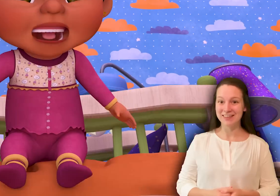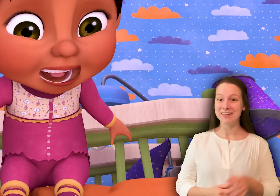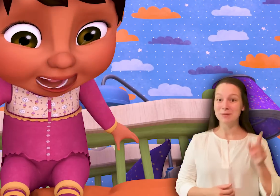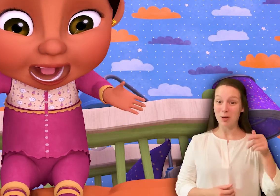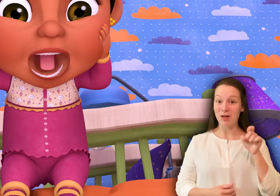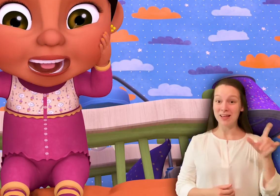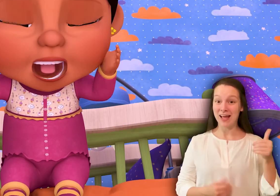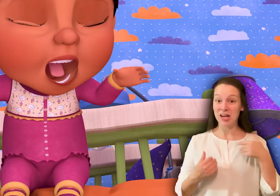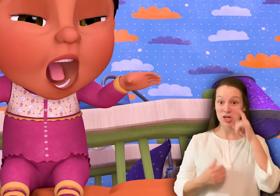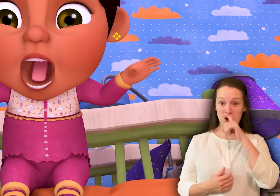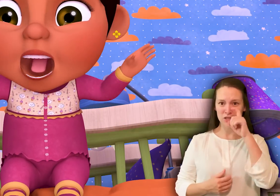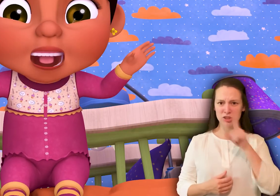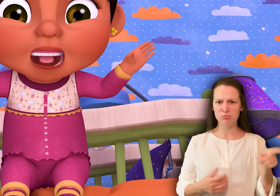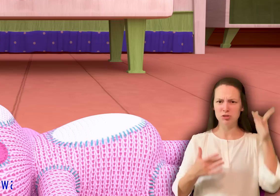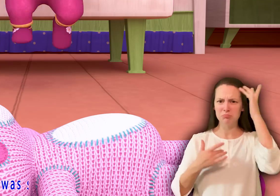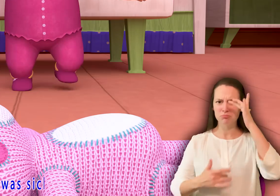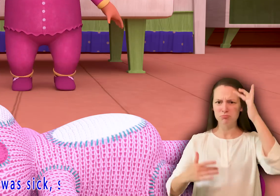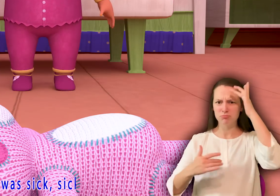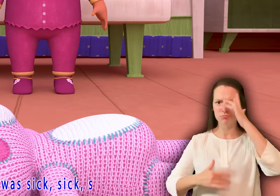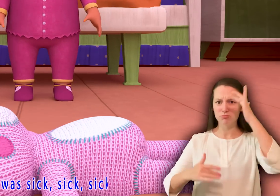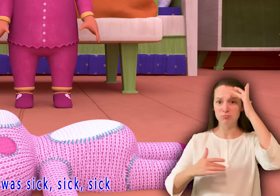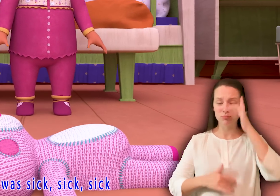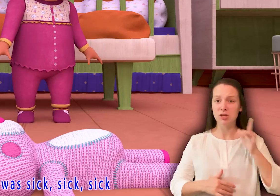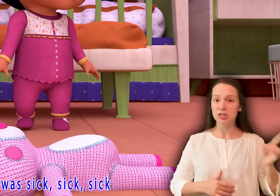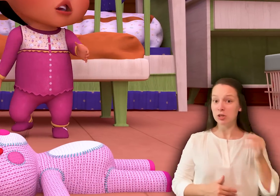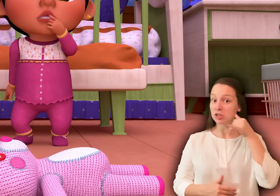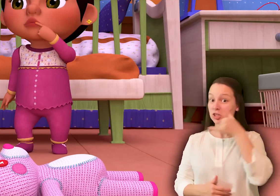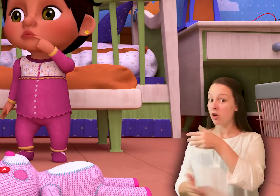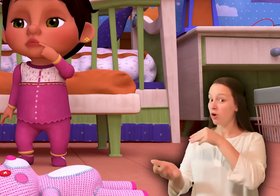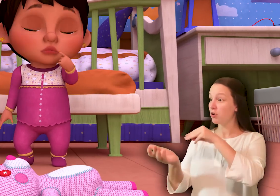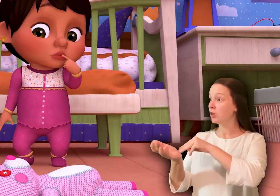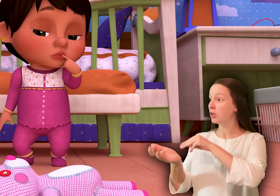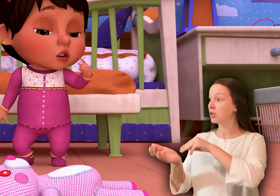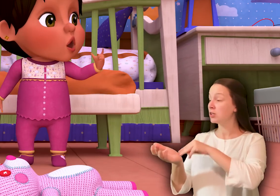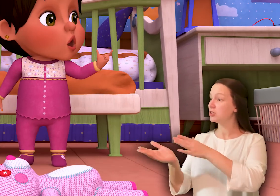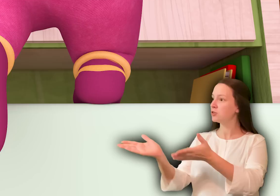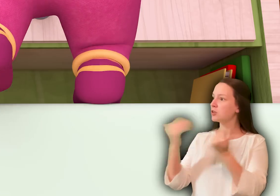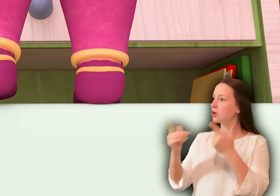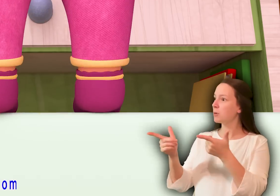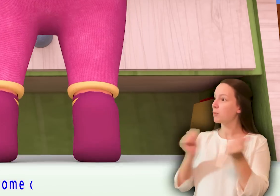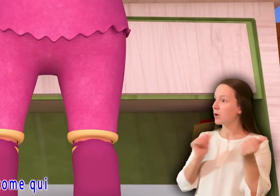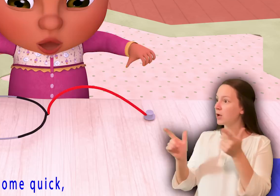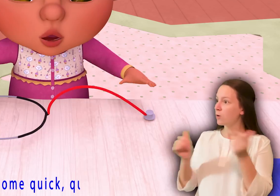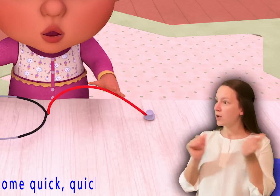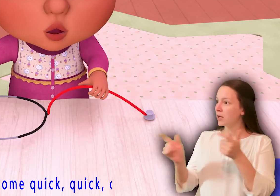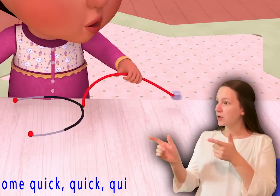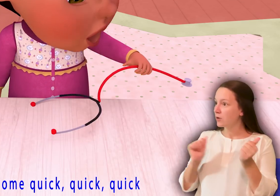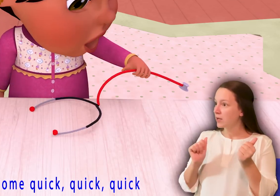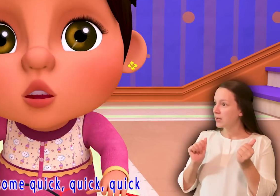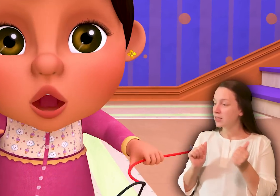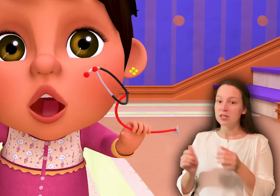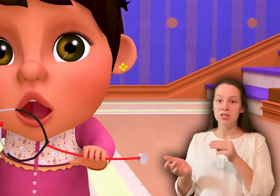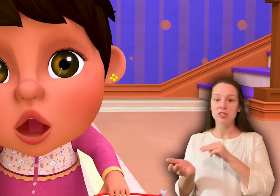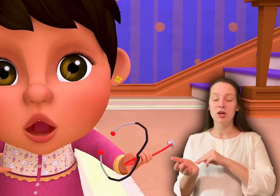dolly Miss po had a dolly who was sick sick sick so she called for the doctor to come quick